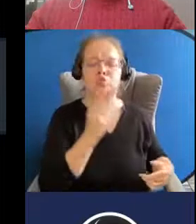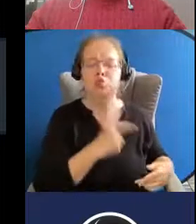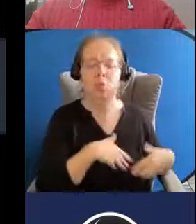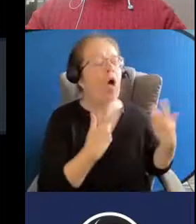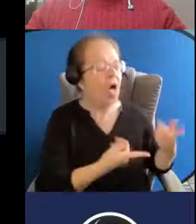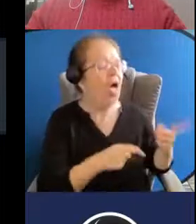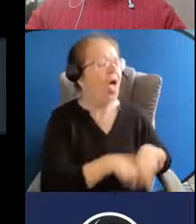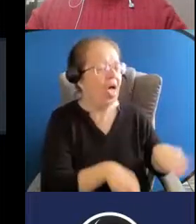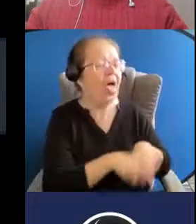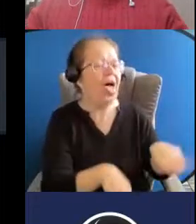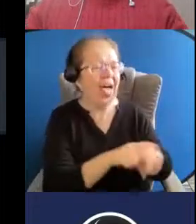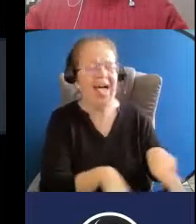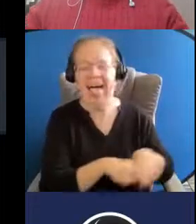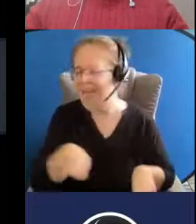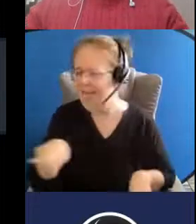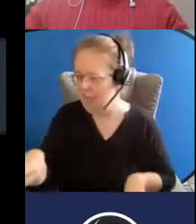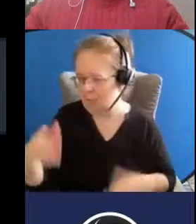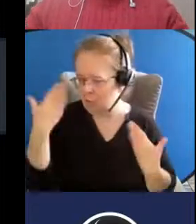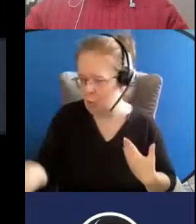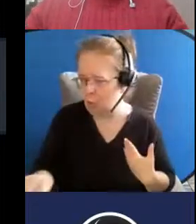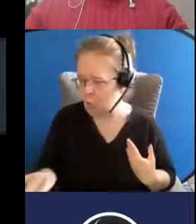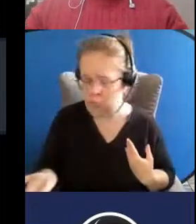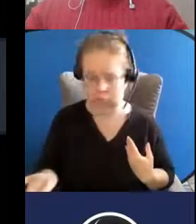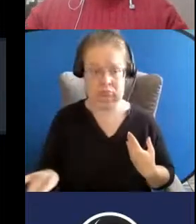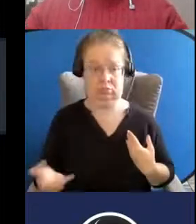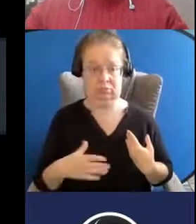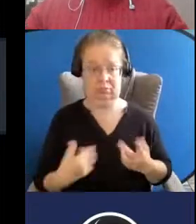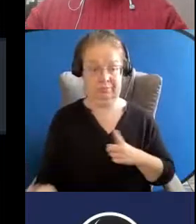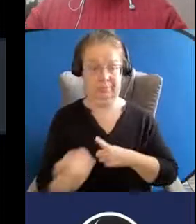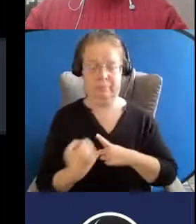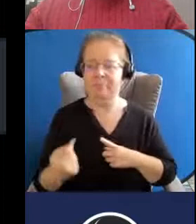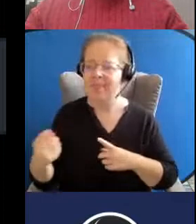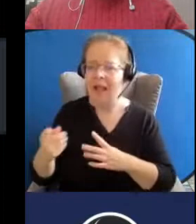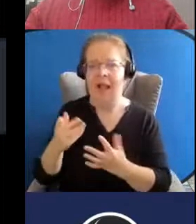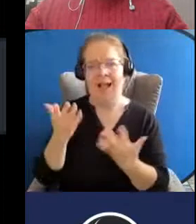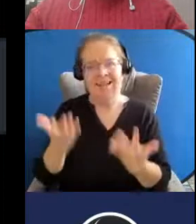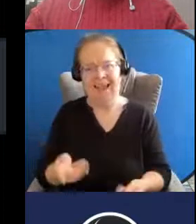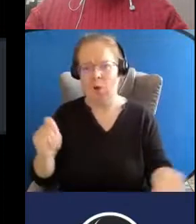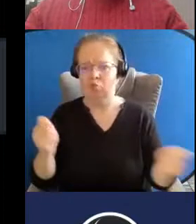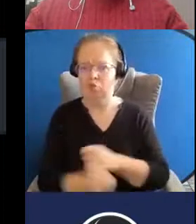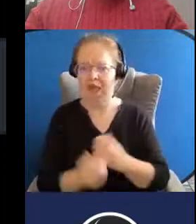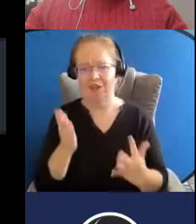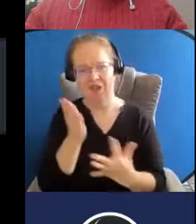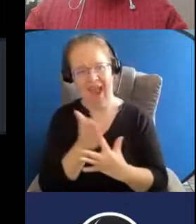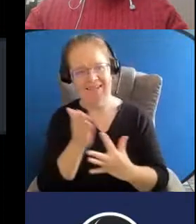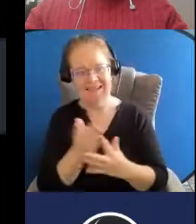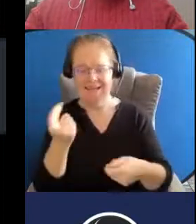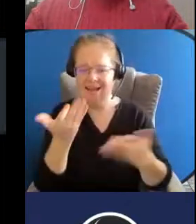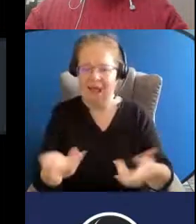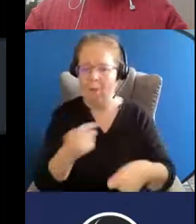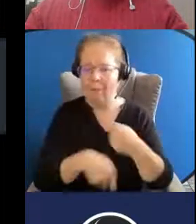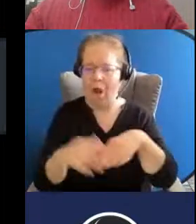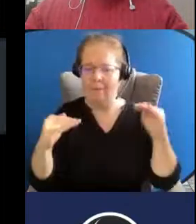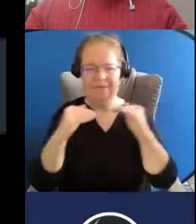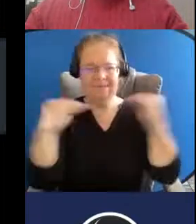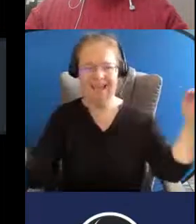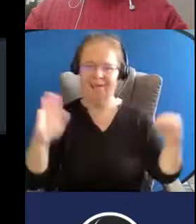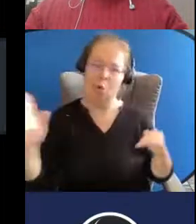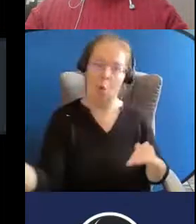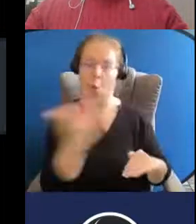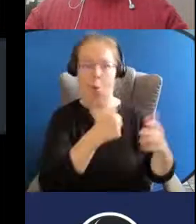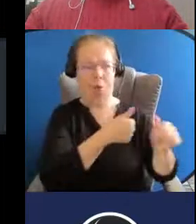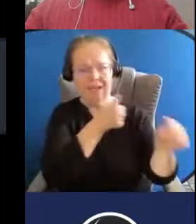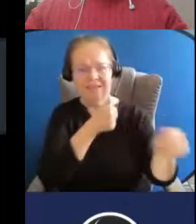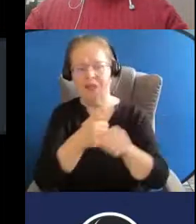it's just it's changed over the years. And accessibility has really become the industry standard in terms of what everyone is using. When you